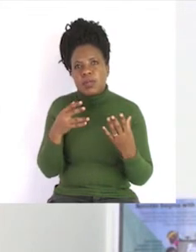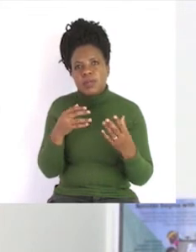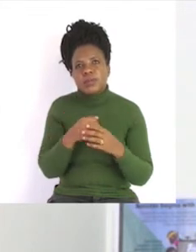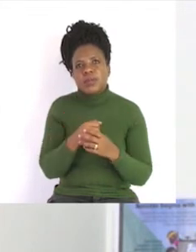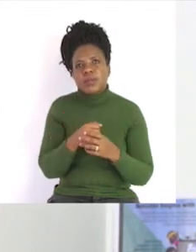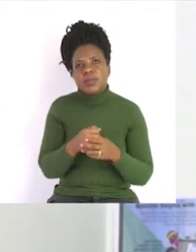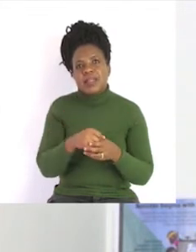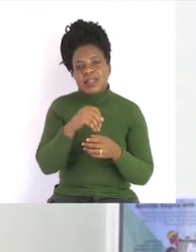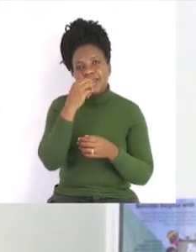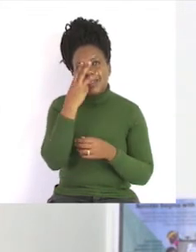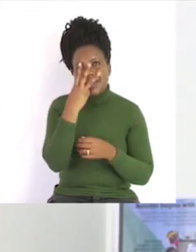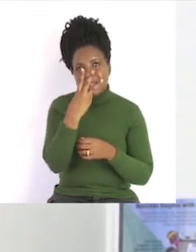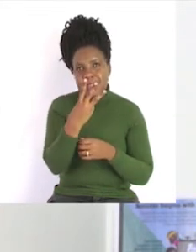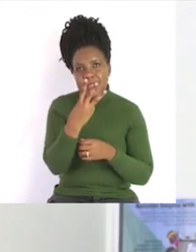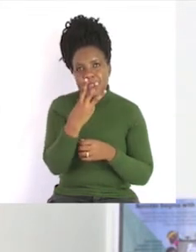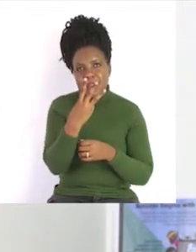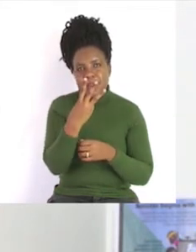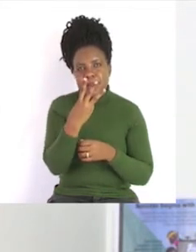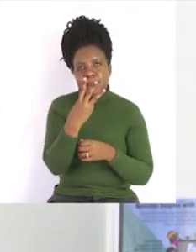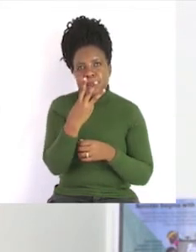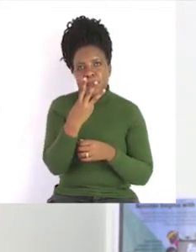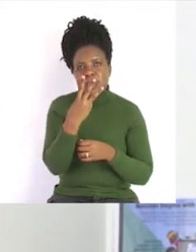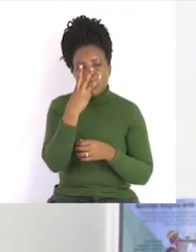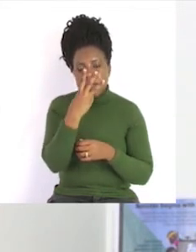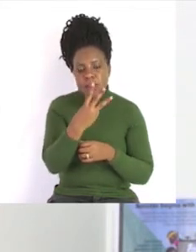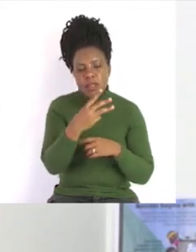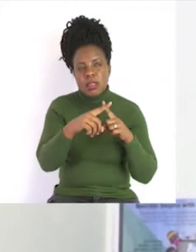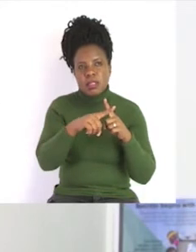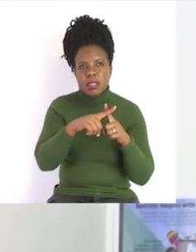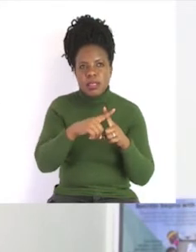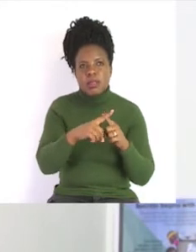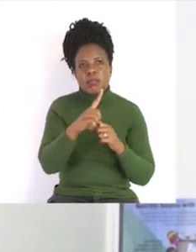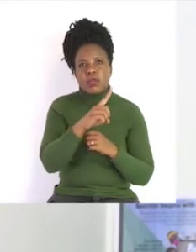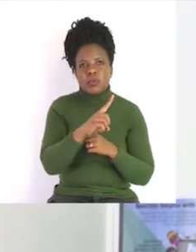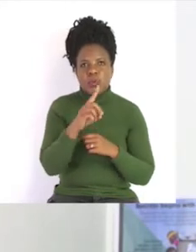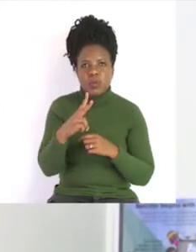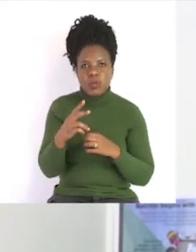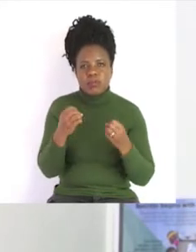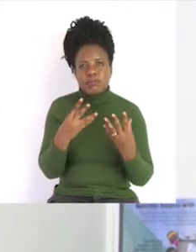in 3 times. So I will then say 3 times 12 will give me